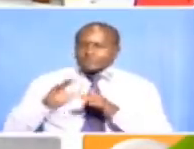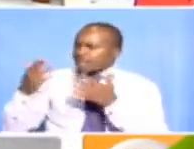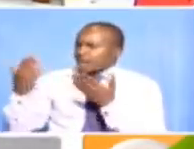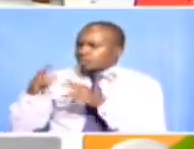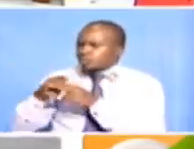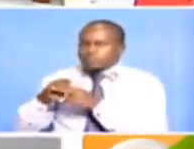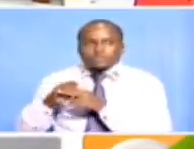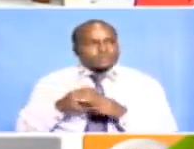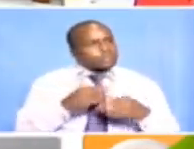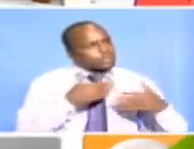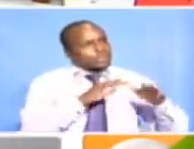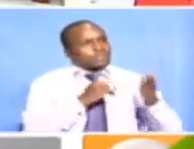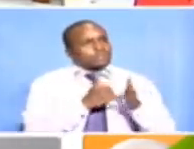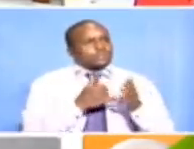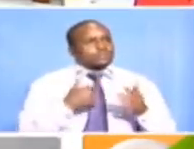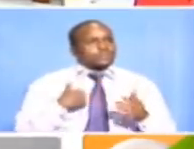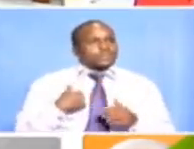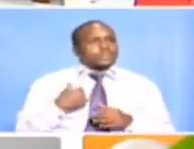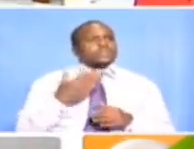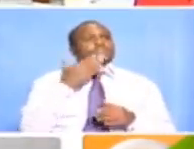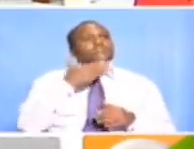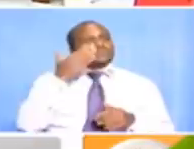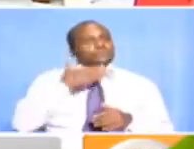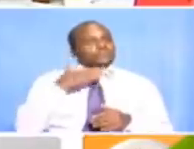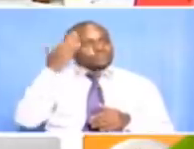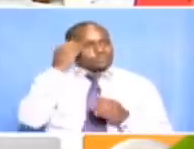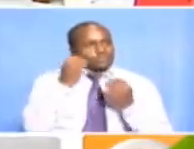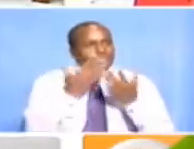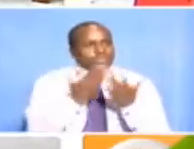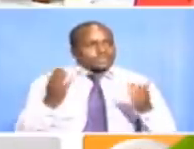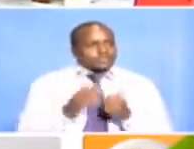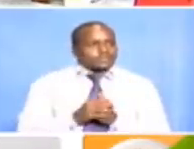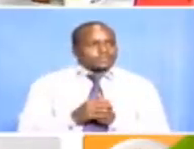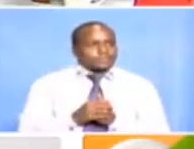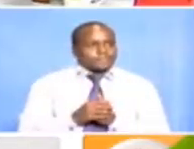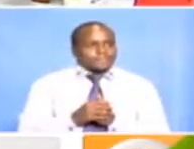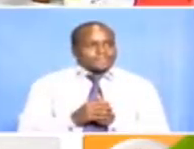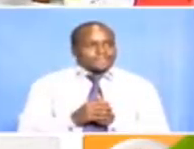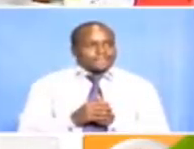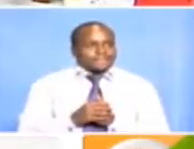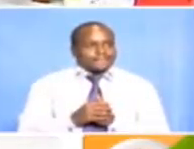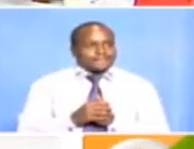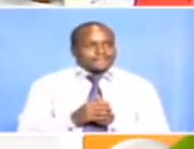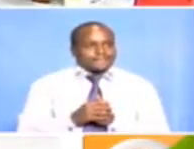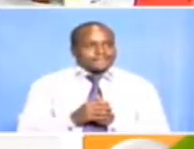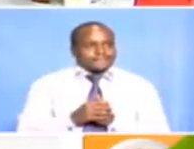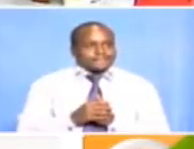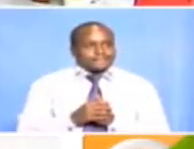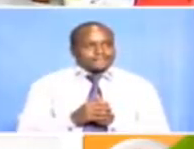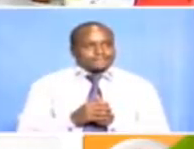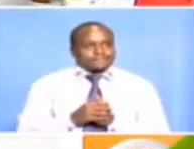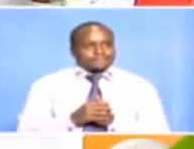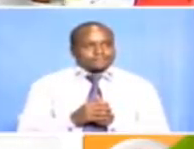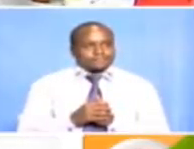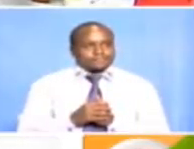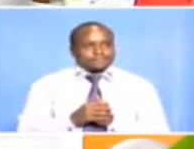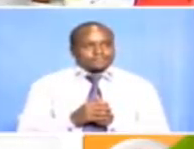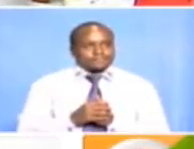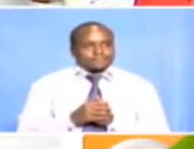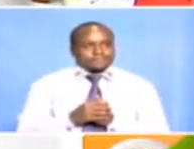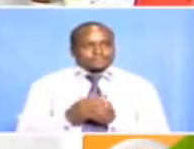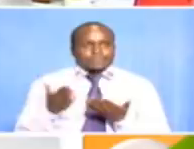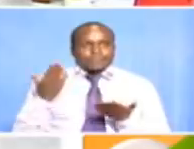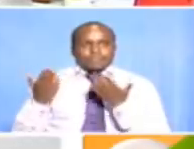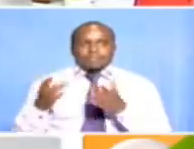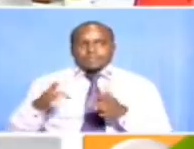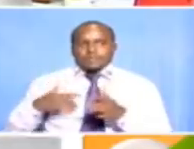that to me. You want to know so many things, Jeff. You just deal with the questions on the bench you ask. But Governor, maybe you feel threatened by